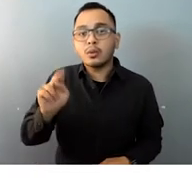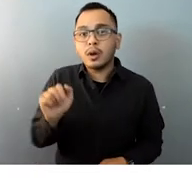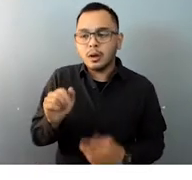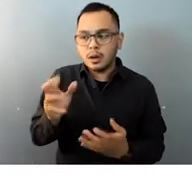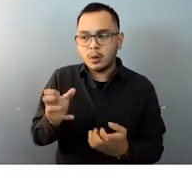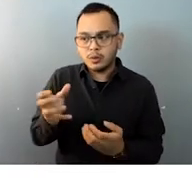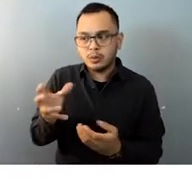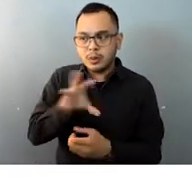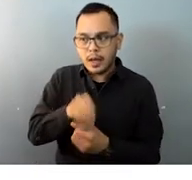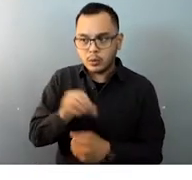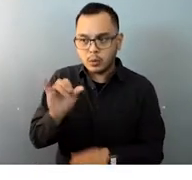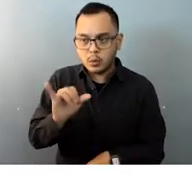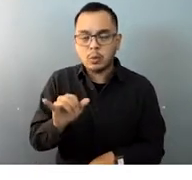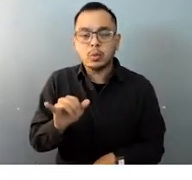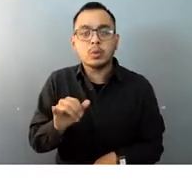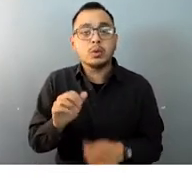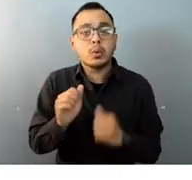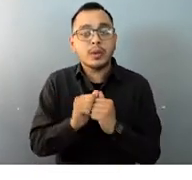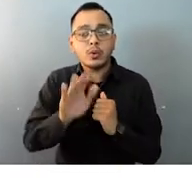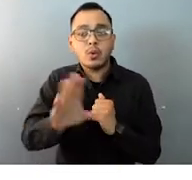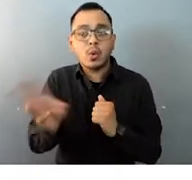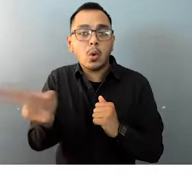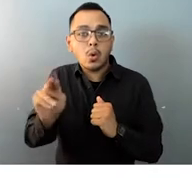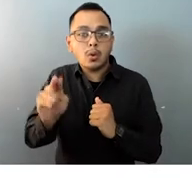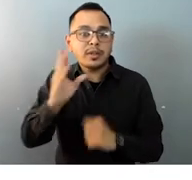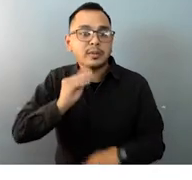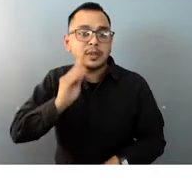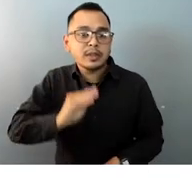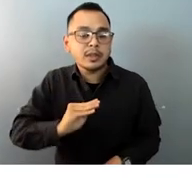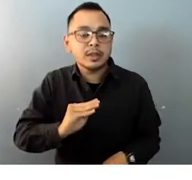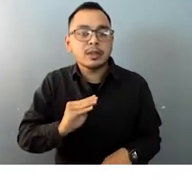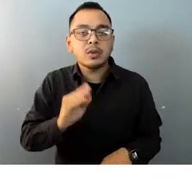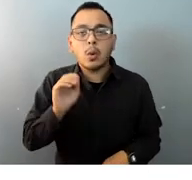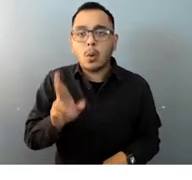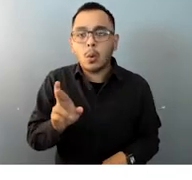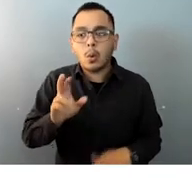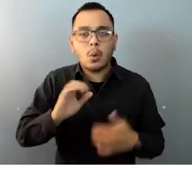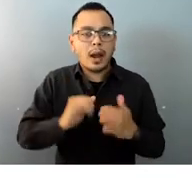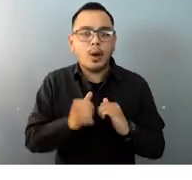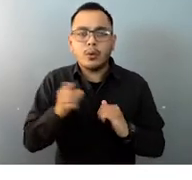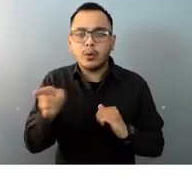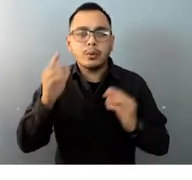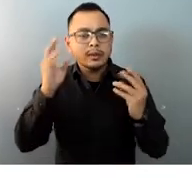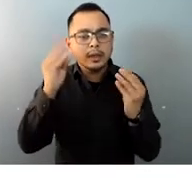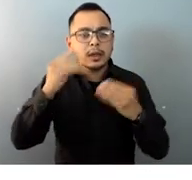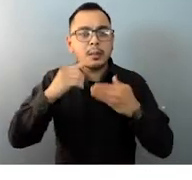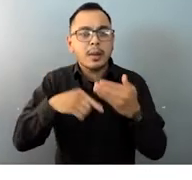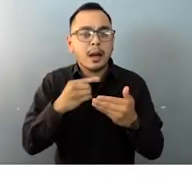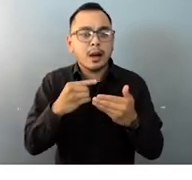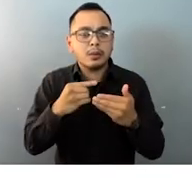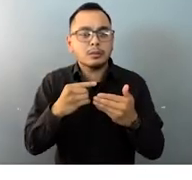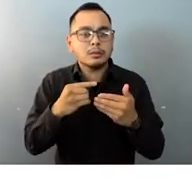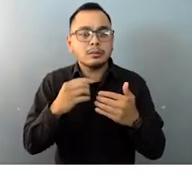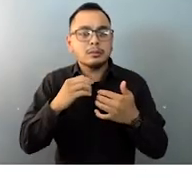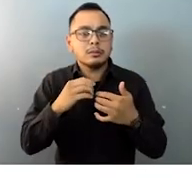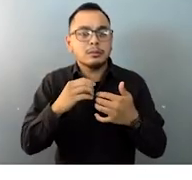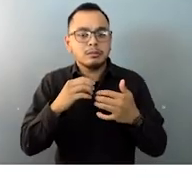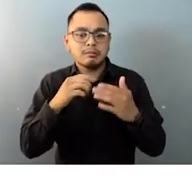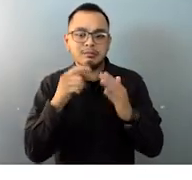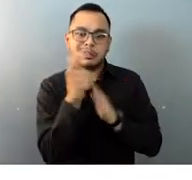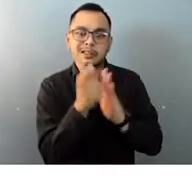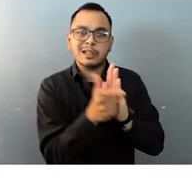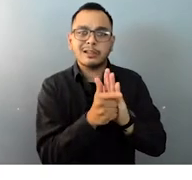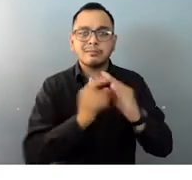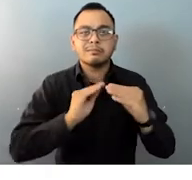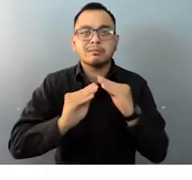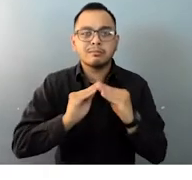So Aruna, let me also bring you in on this, either in terms of your own experiences around these questions or how you're thinking about the attempt